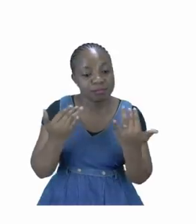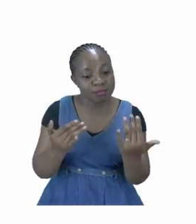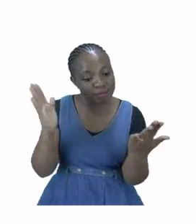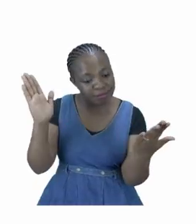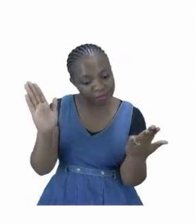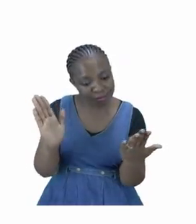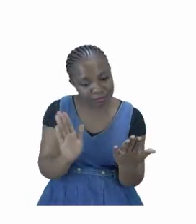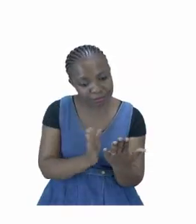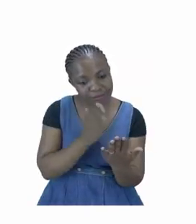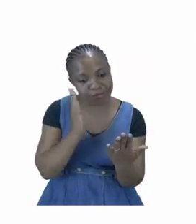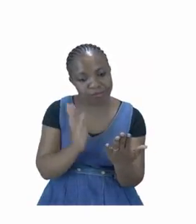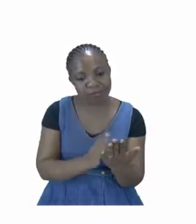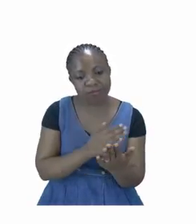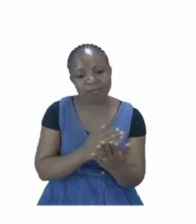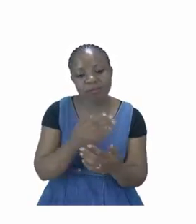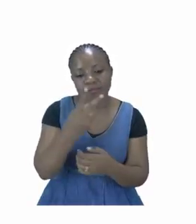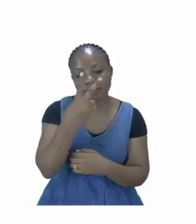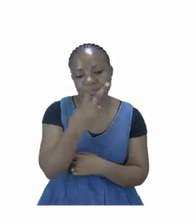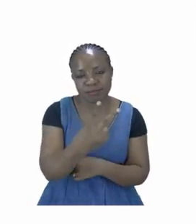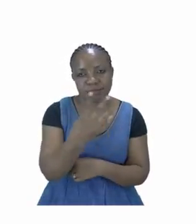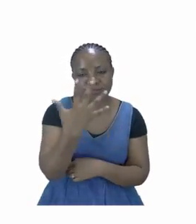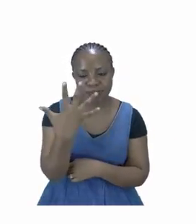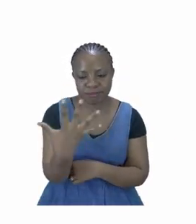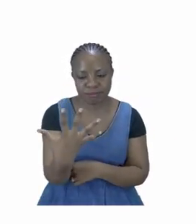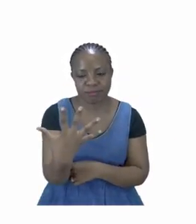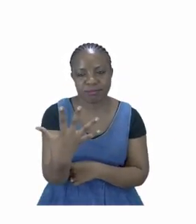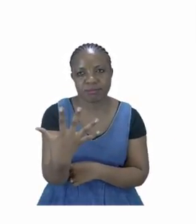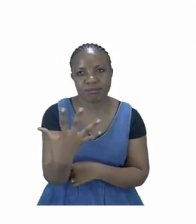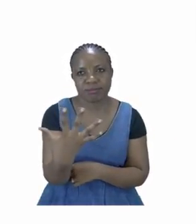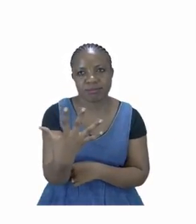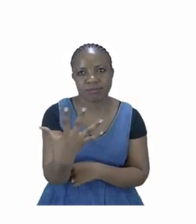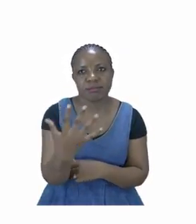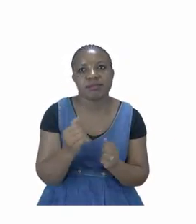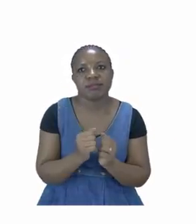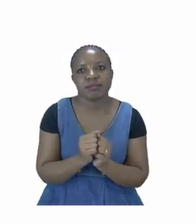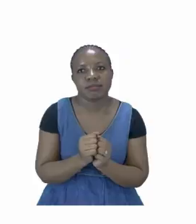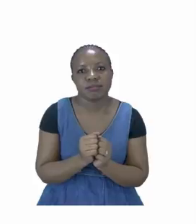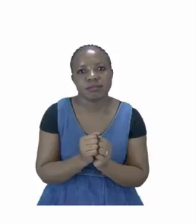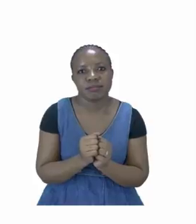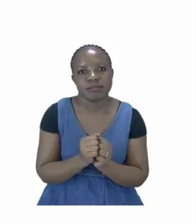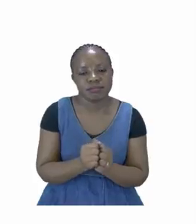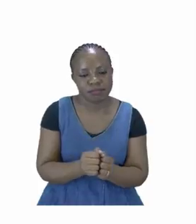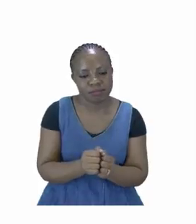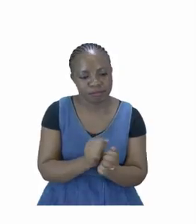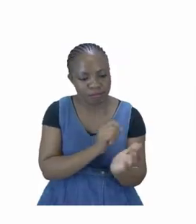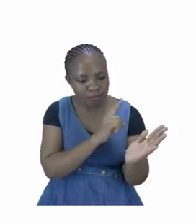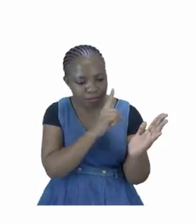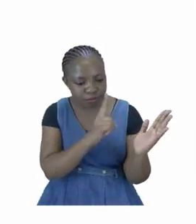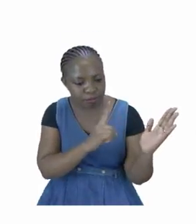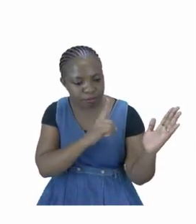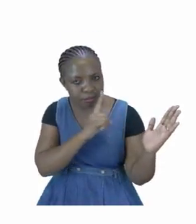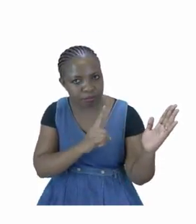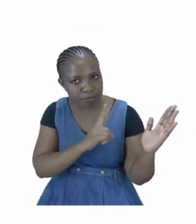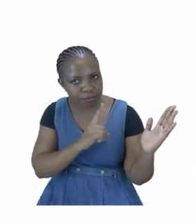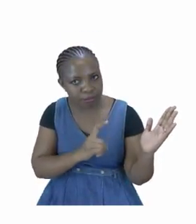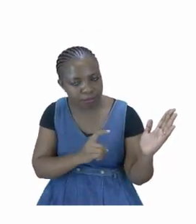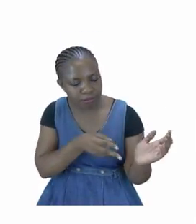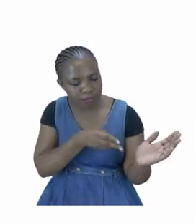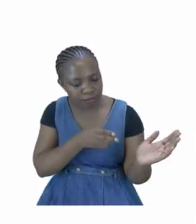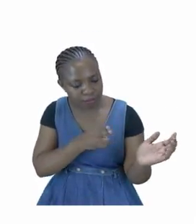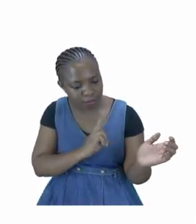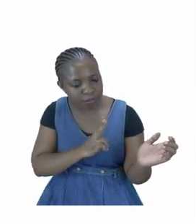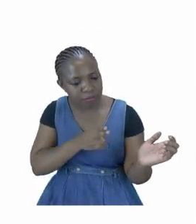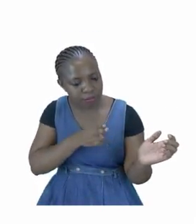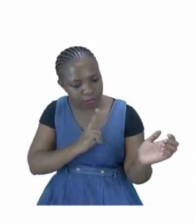25. On page 25, we are going to be answering these questions using